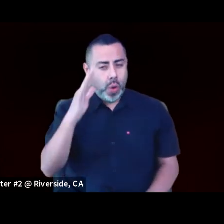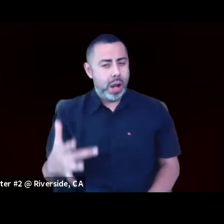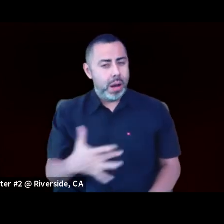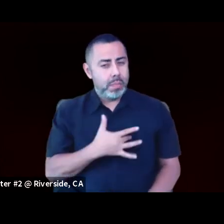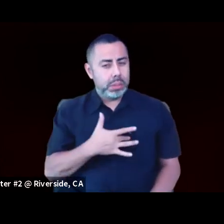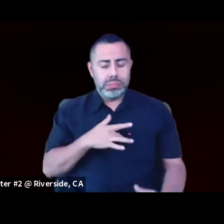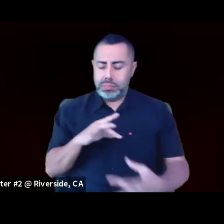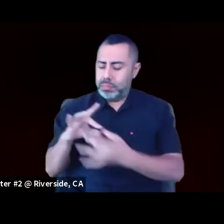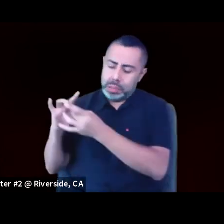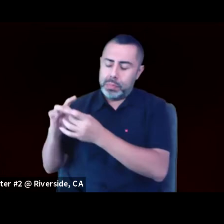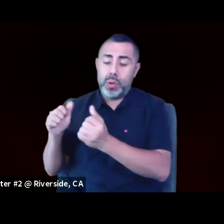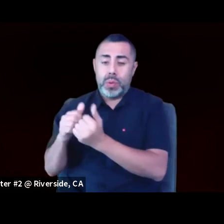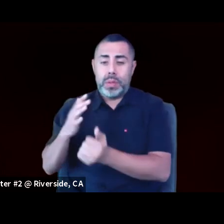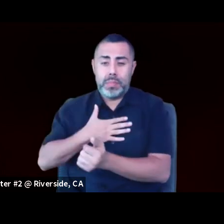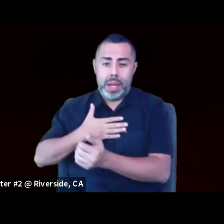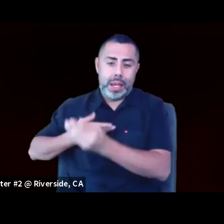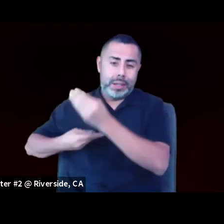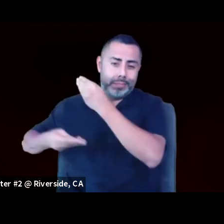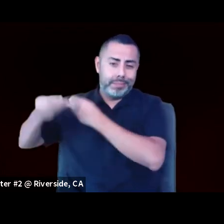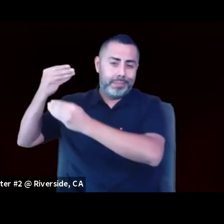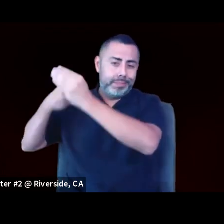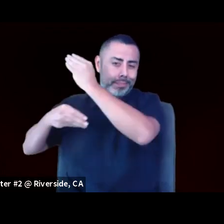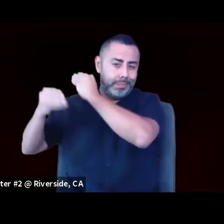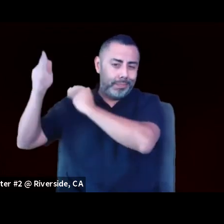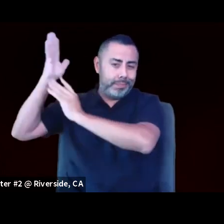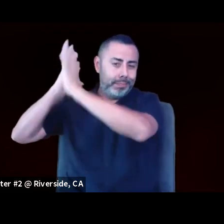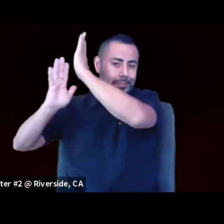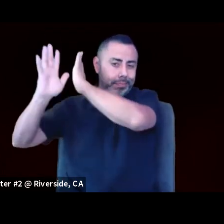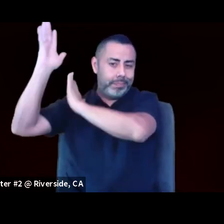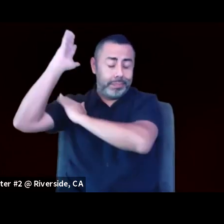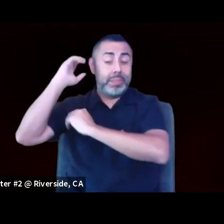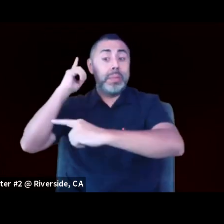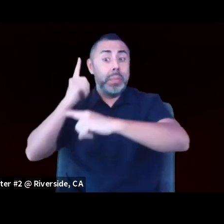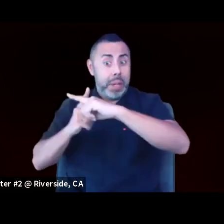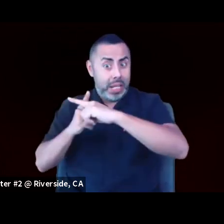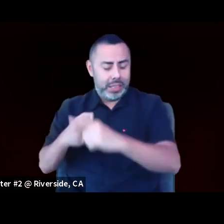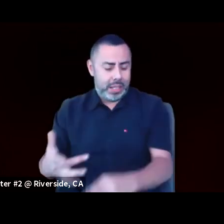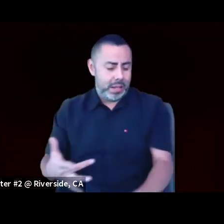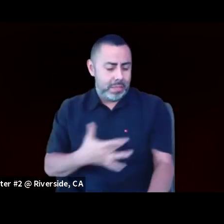and with as many generations forward as I can imagine.